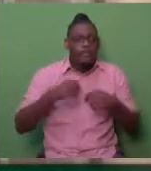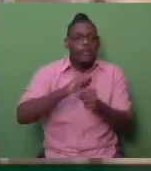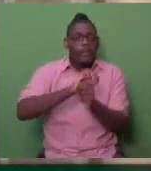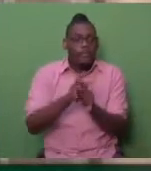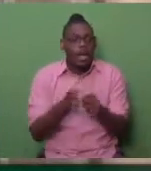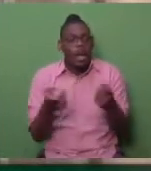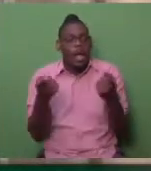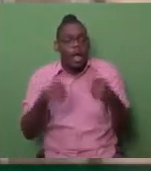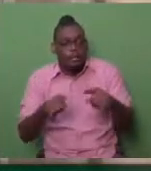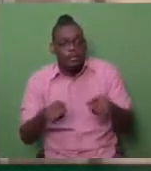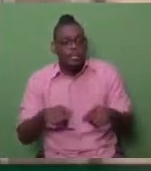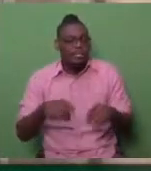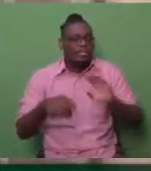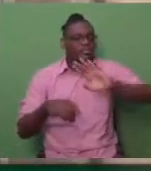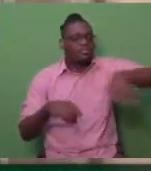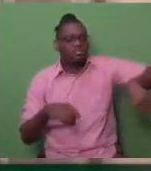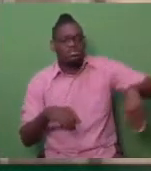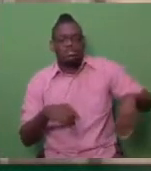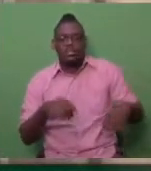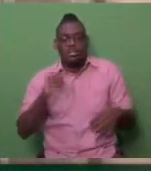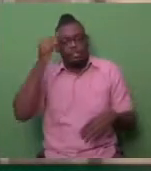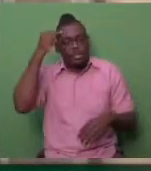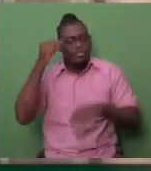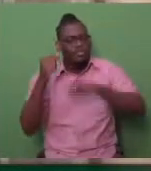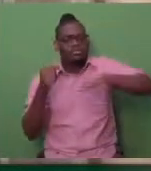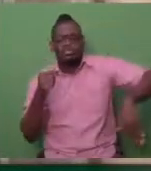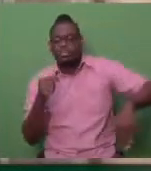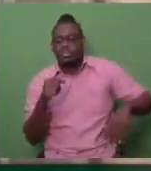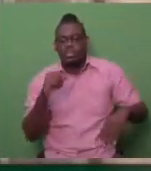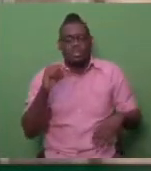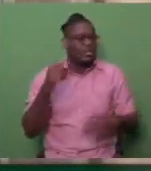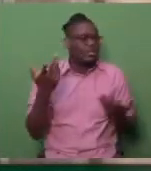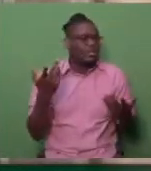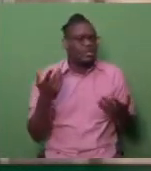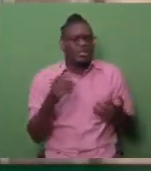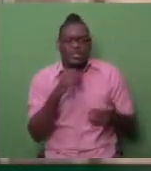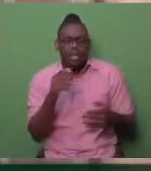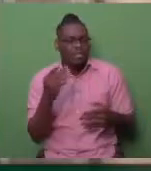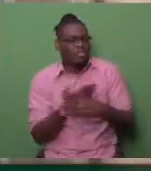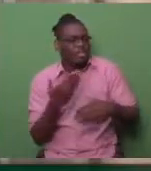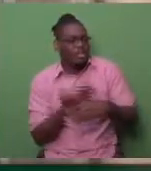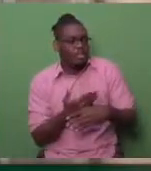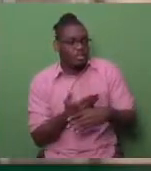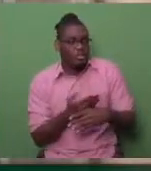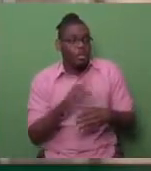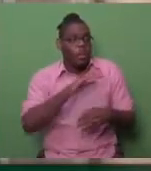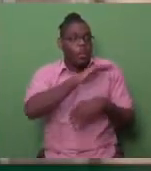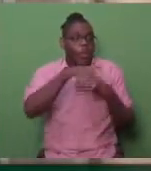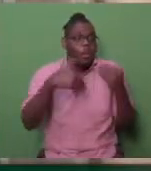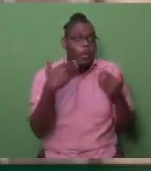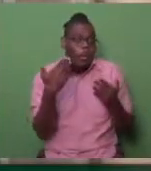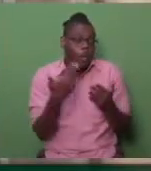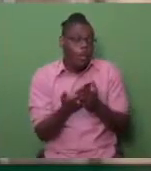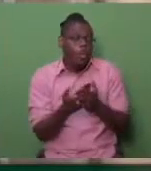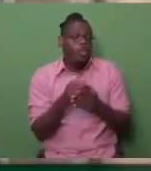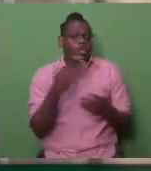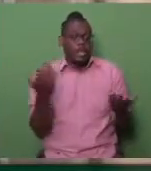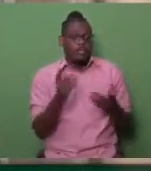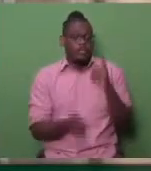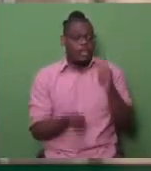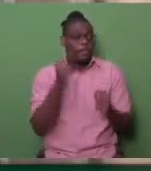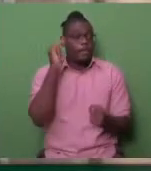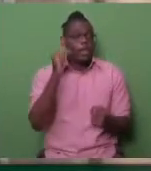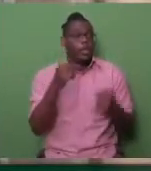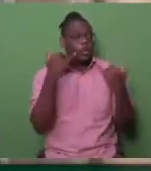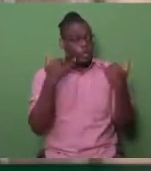vaccine chaos. They place our entire nation in jeopardy because of their lazy schemes in procuring life-saving